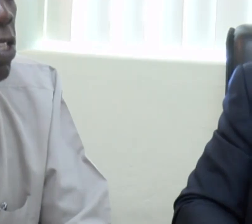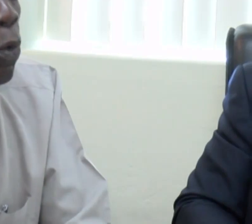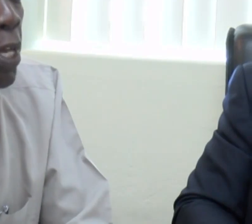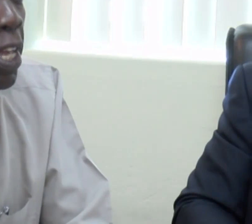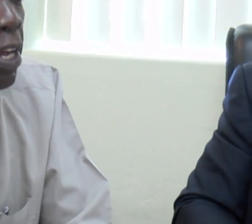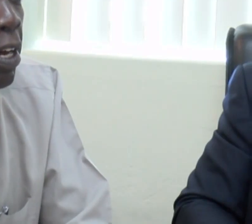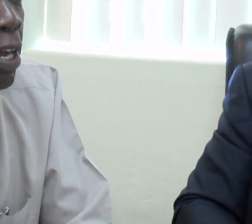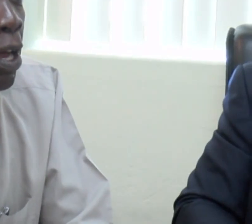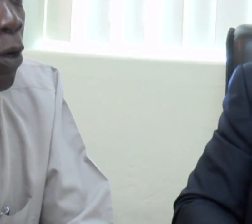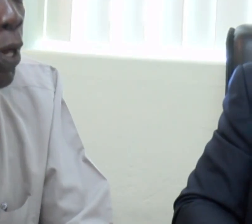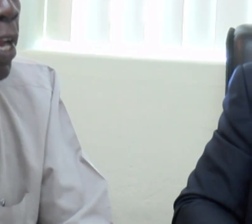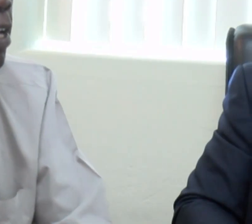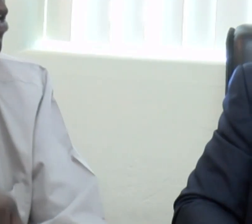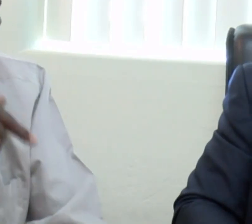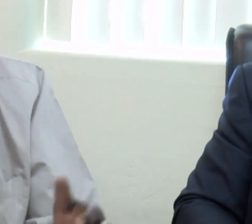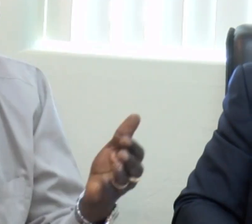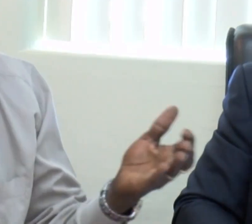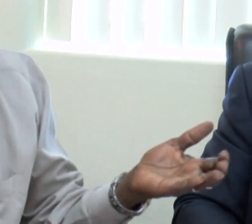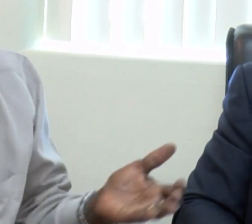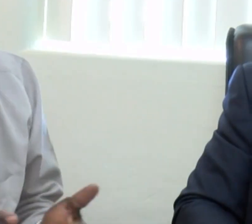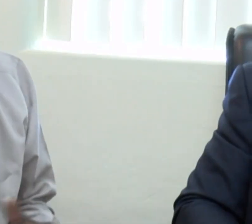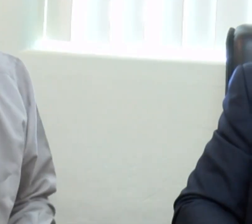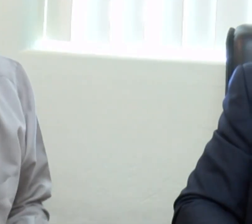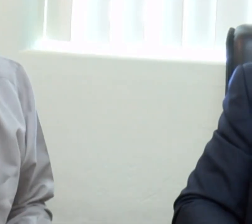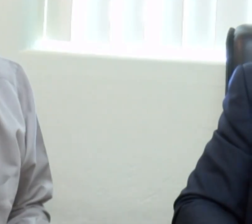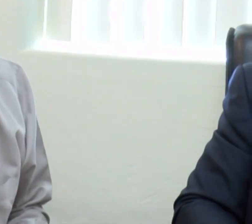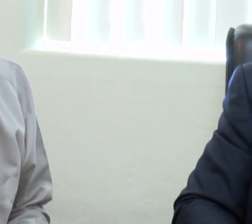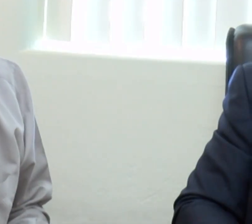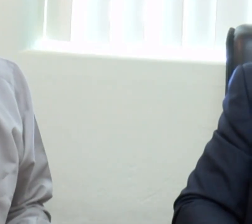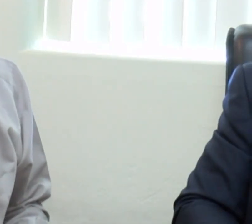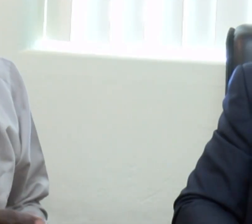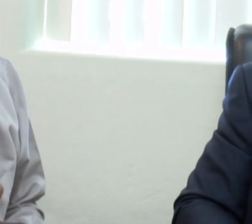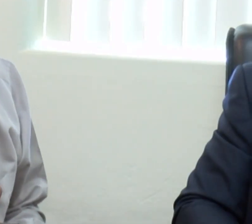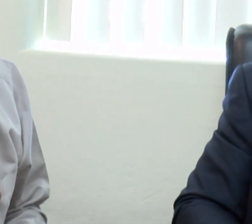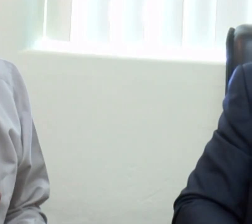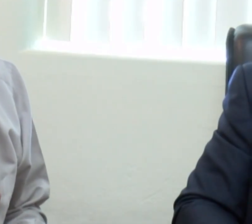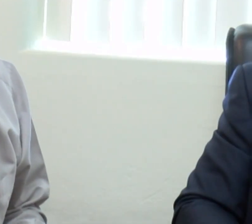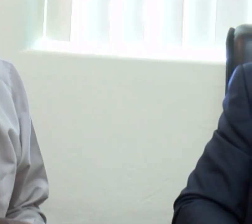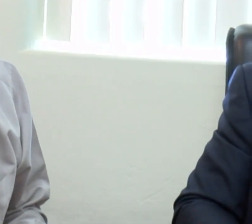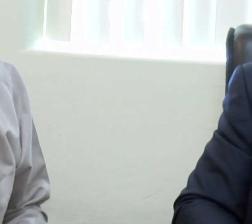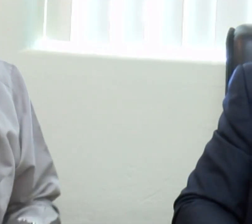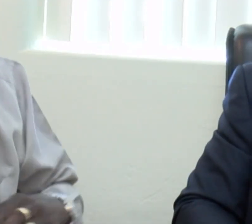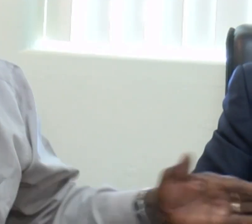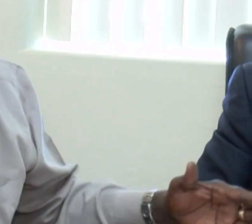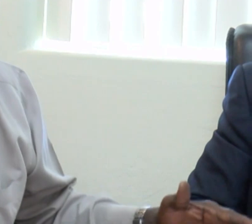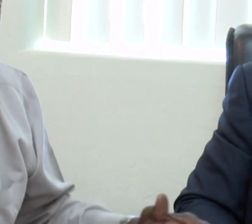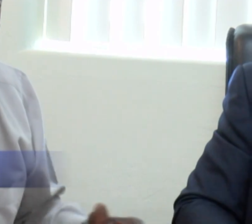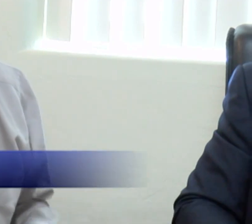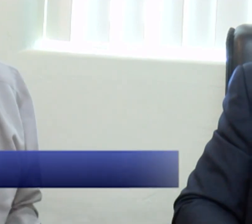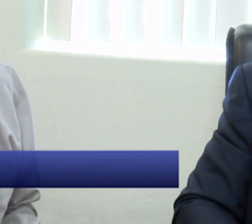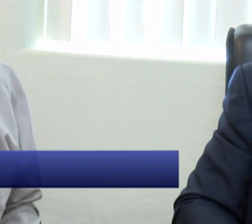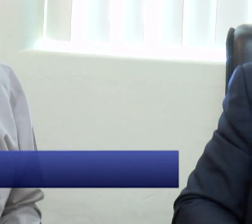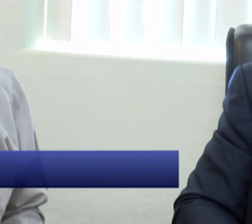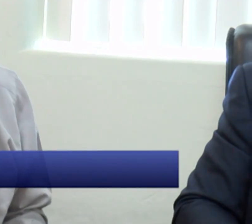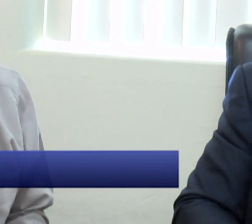That we are still going to hear. We are hearing about all the restructuring, cutting the expenditure, pulling people off the bread